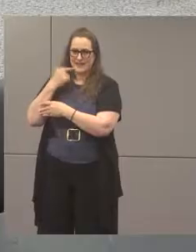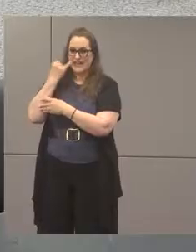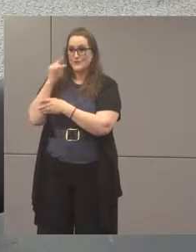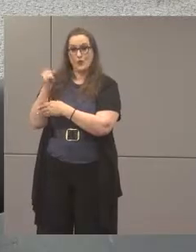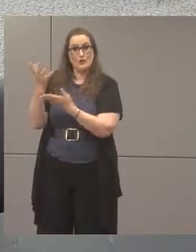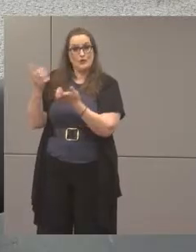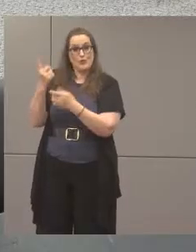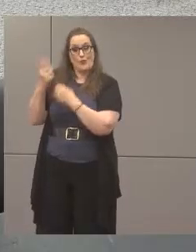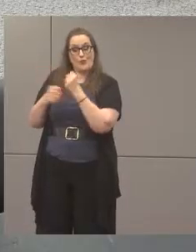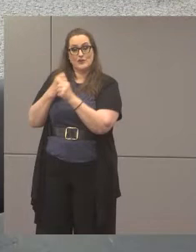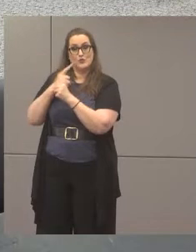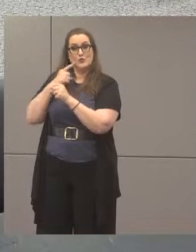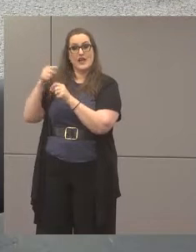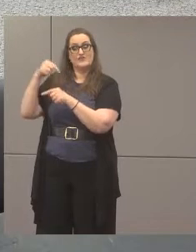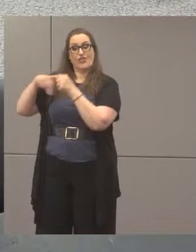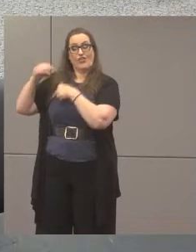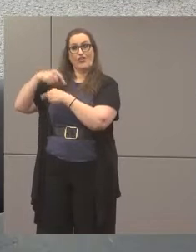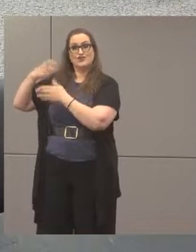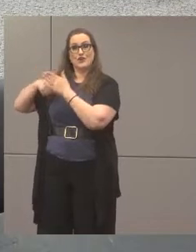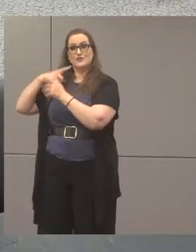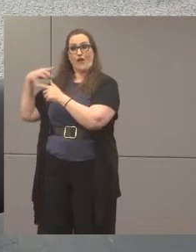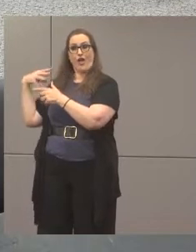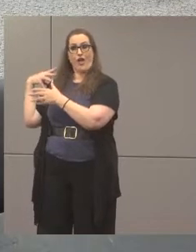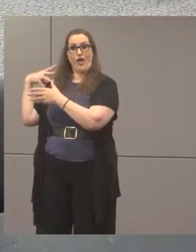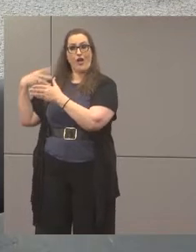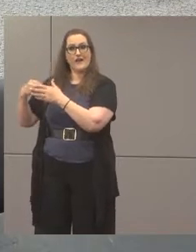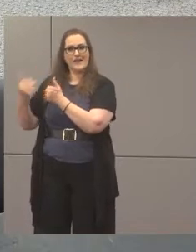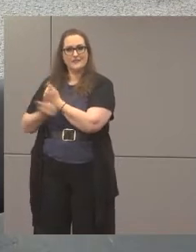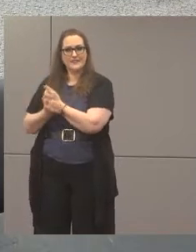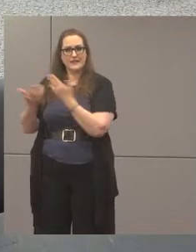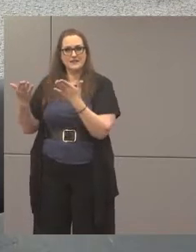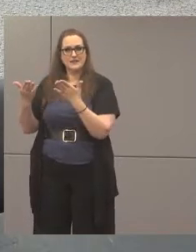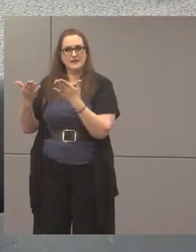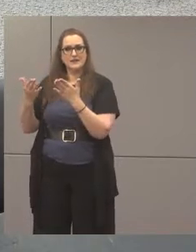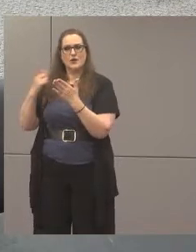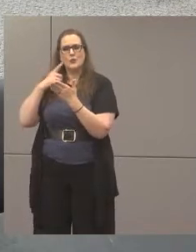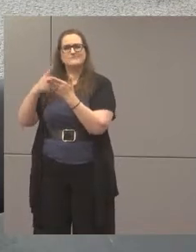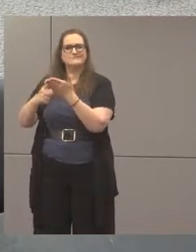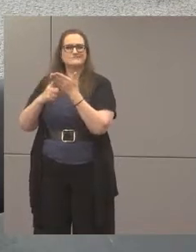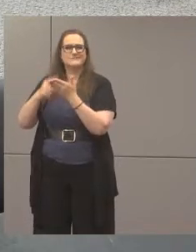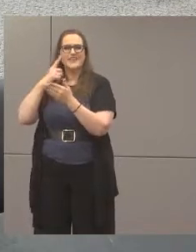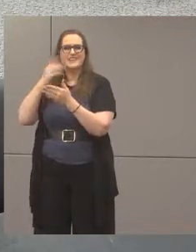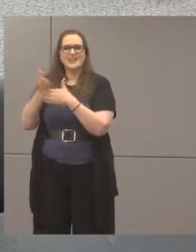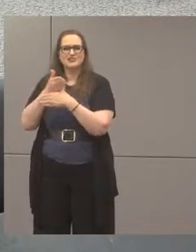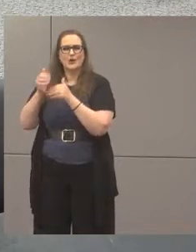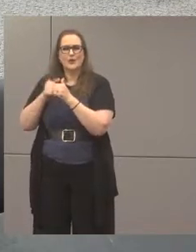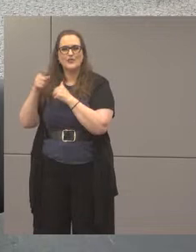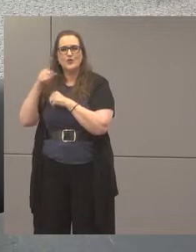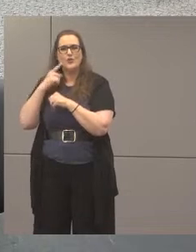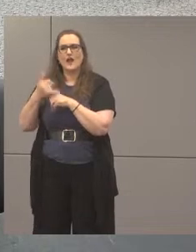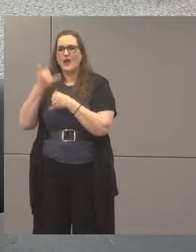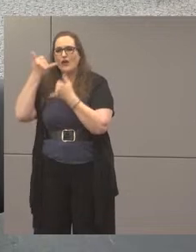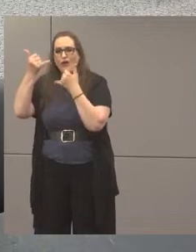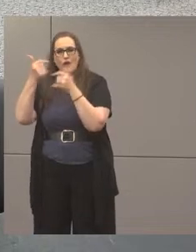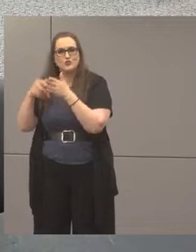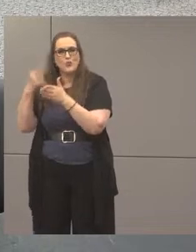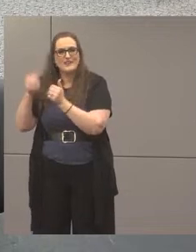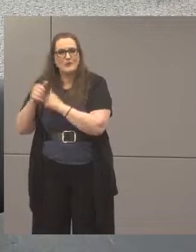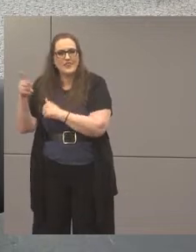1 year, then we're gonna have to charge you for everything. And we had this discussion, I think I shared with you, I got on the call twice with them,